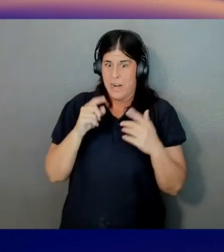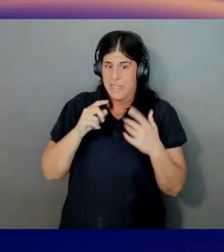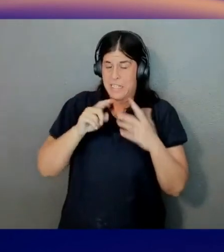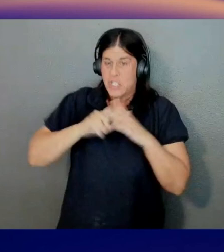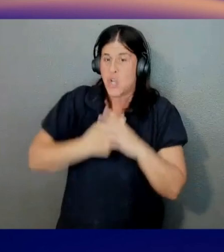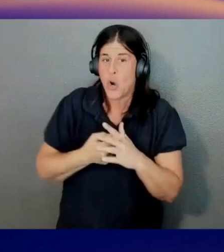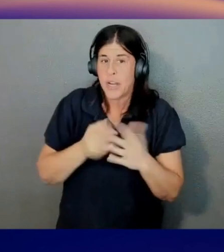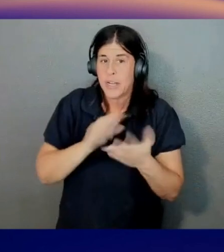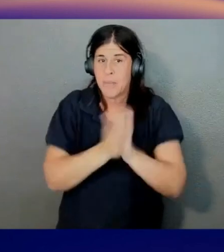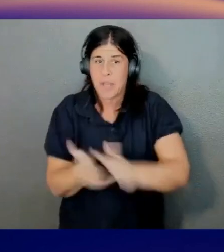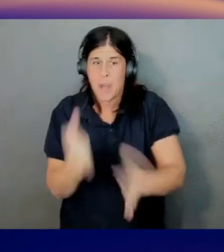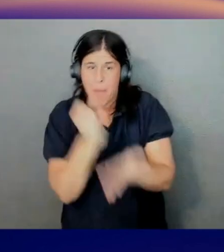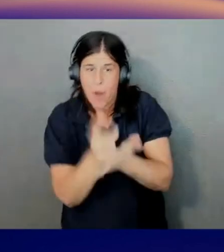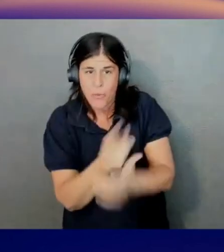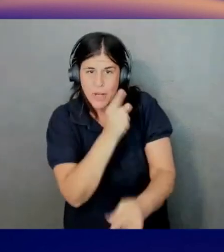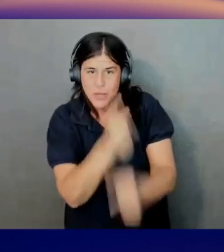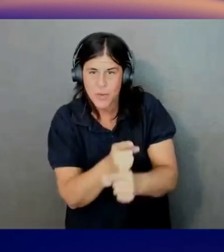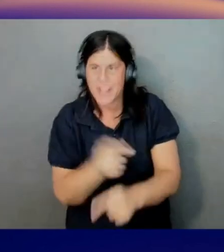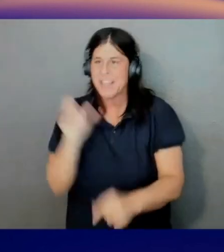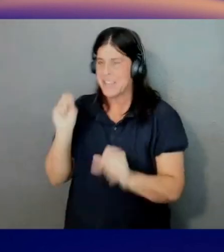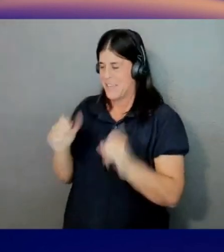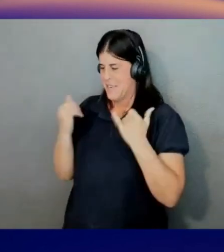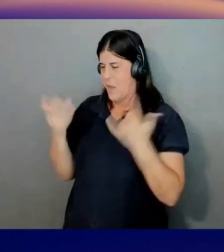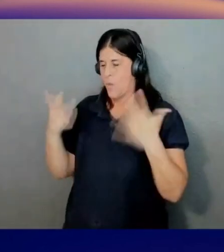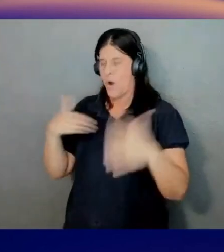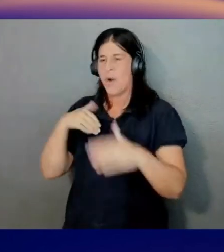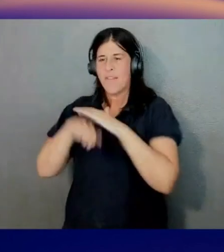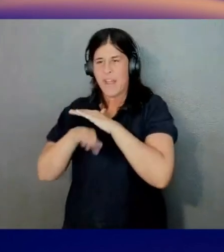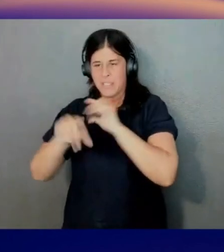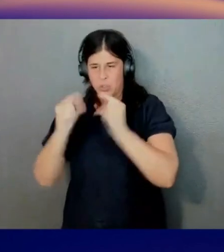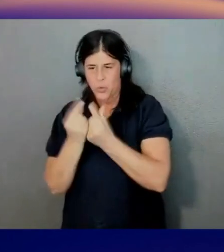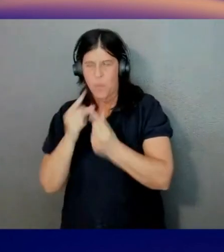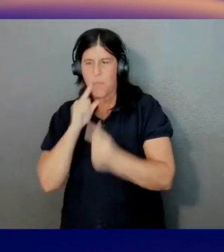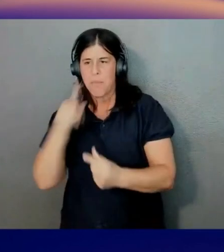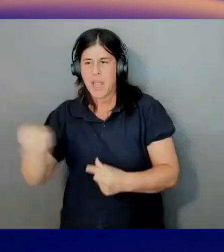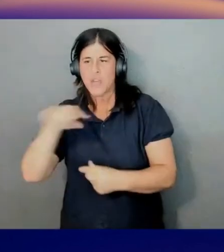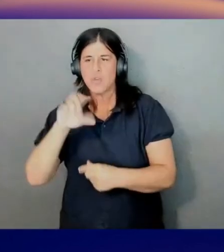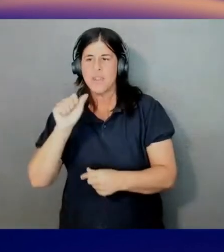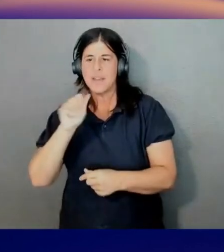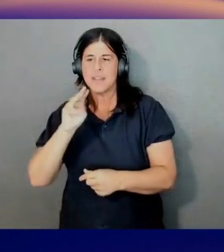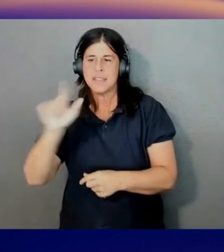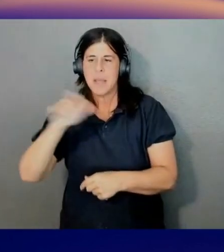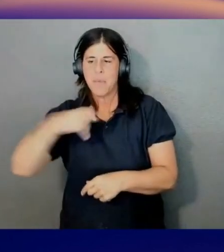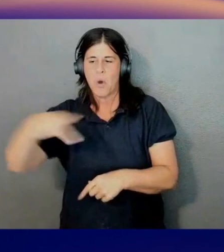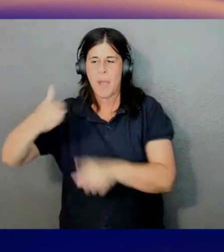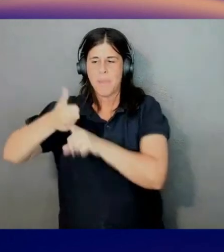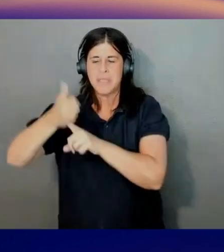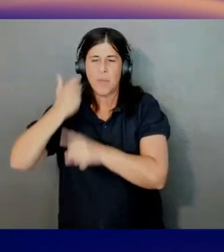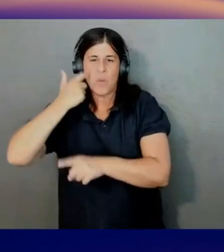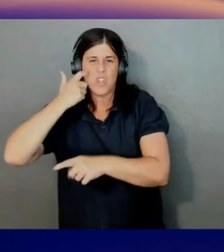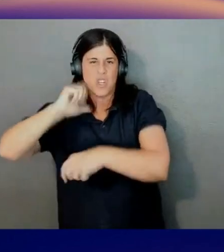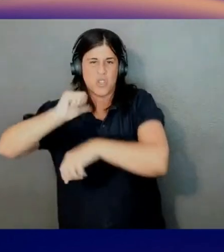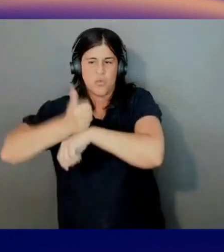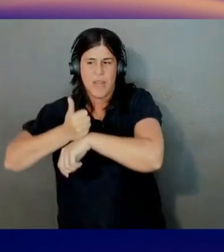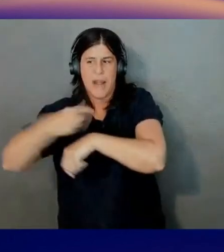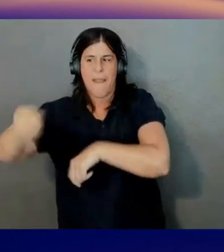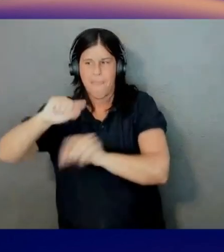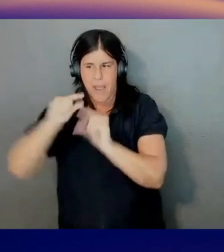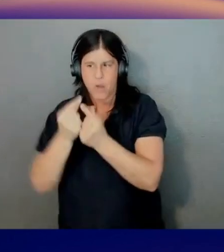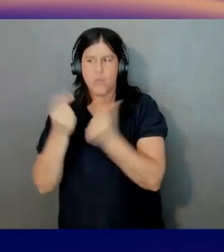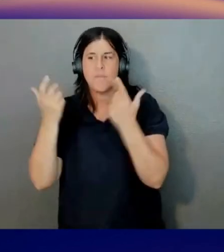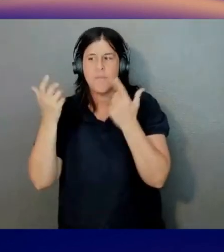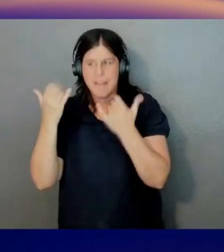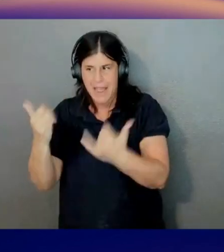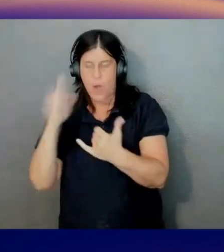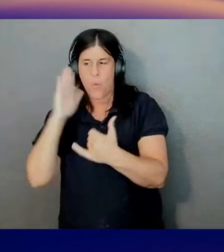to give the access to the group. I mean, making sure that the SAML application, whatever we created, that group, whatever has, it has access. Now,